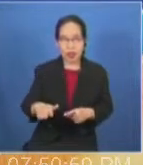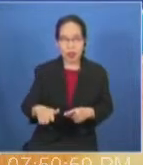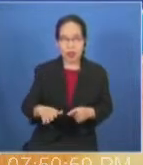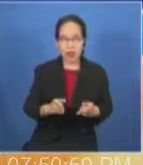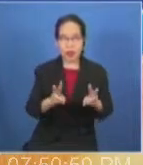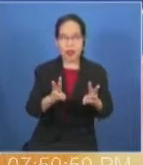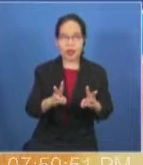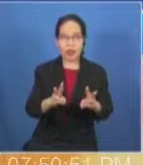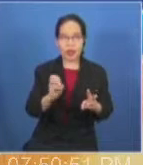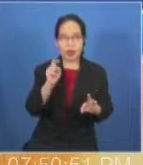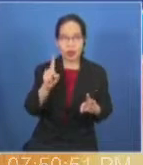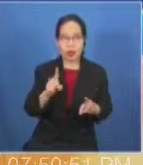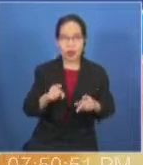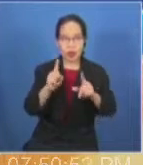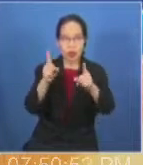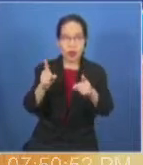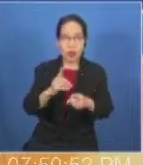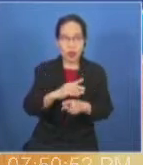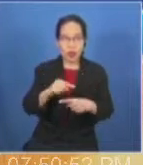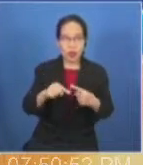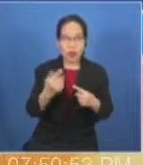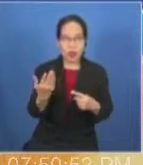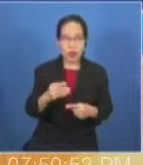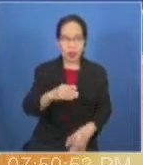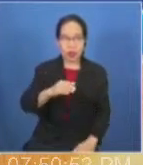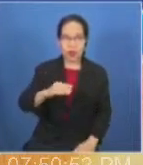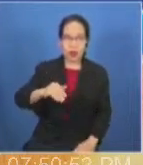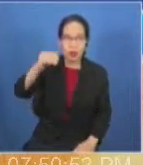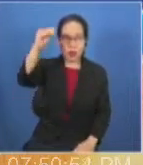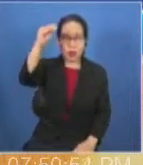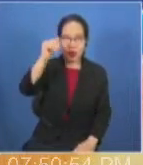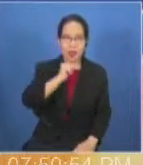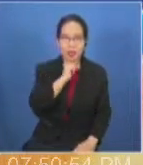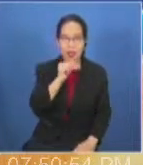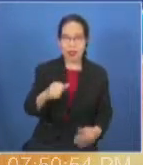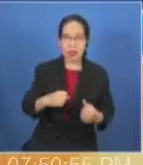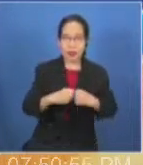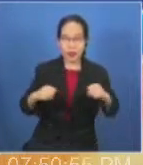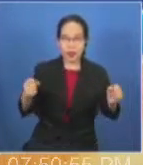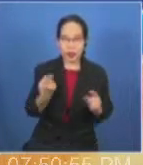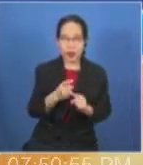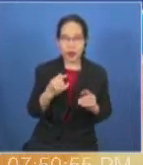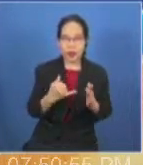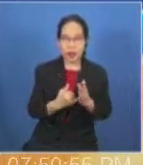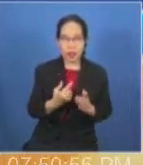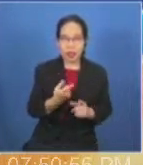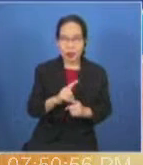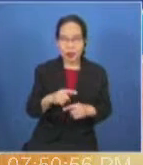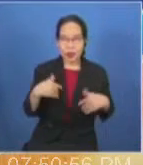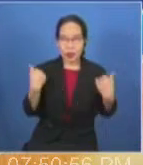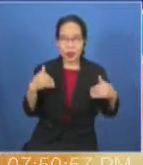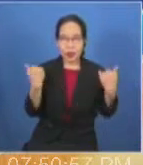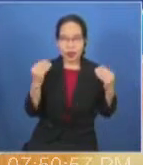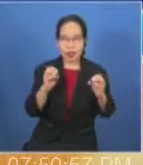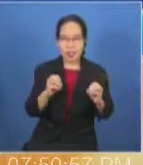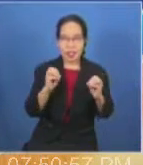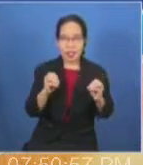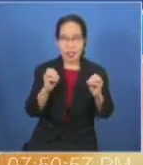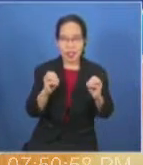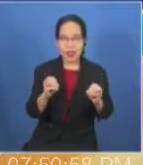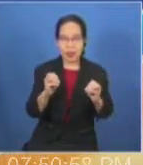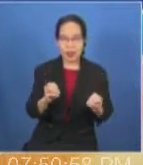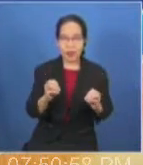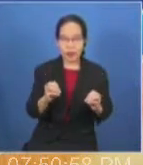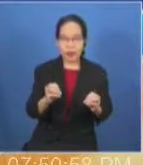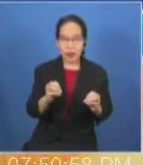6, "Train up a child in the way he should go, and when he is old, he will not depart from it." So